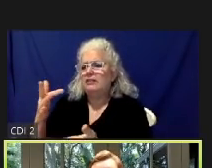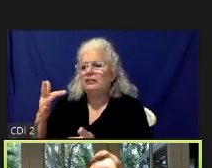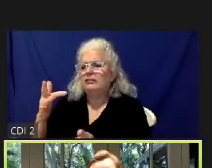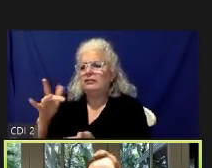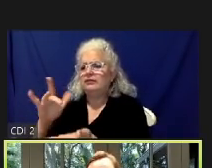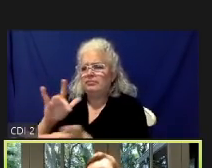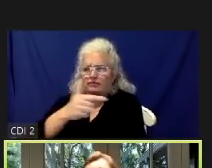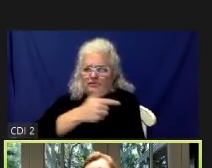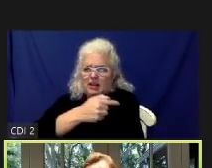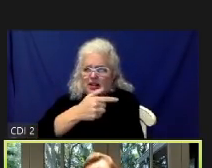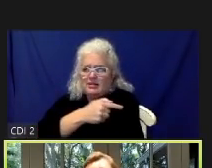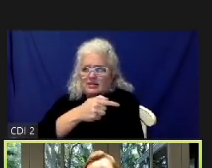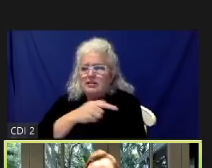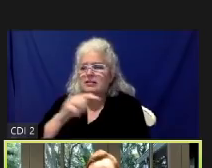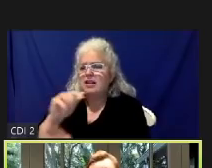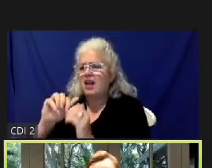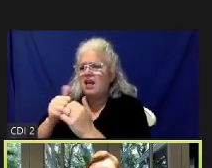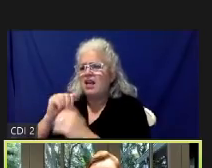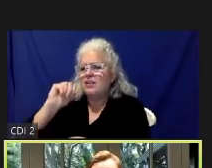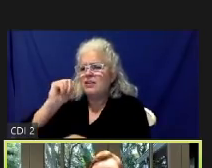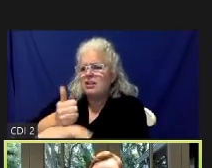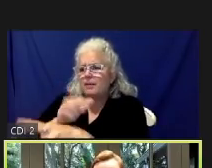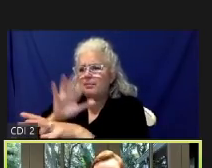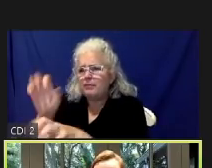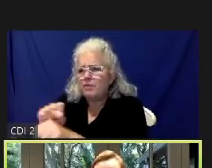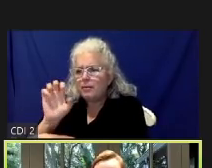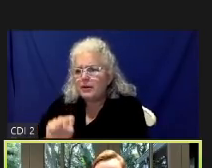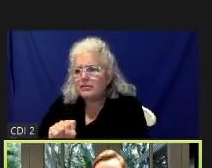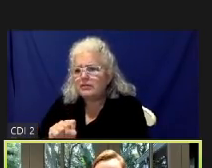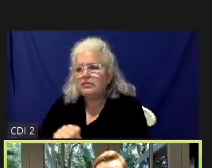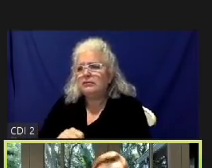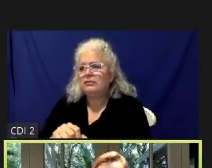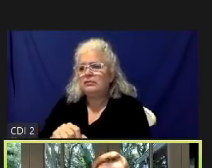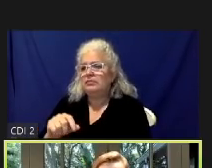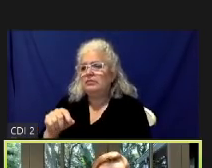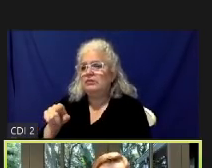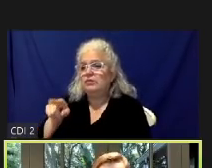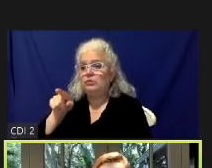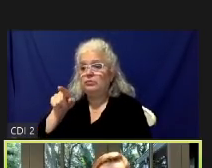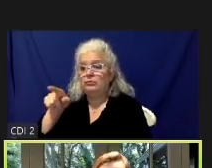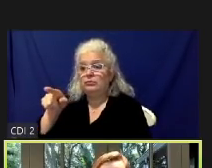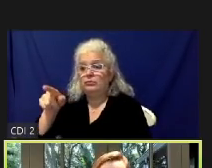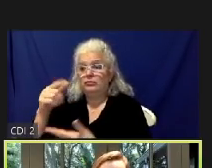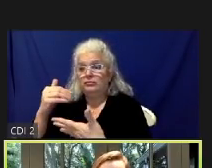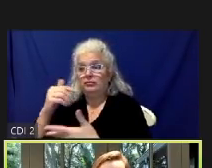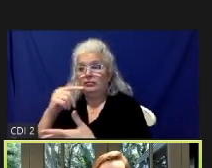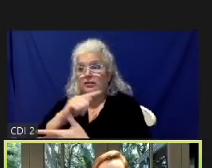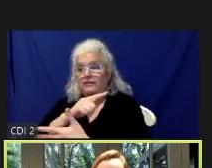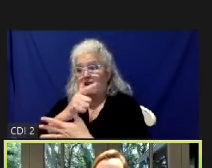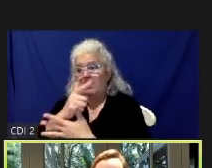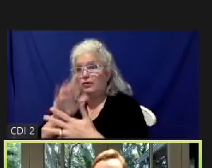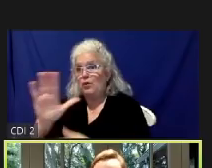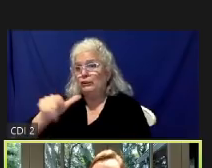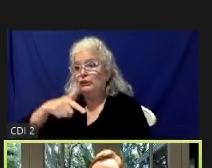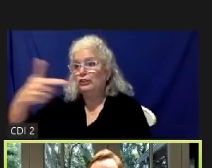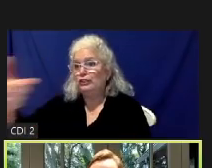resource to all of you as you become eligible to receive the vaccine here in the near future. And next